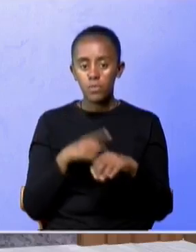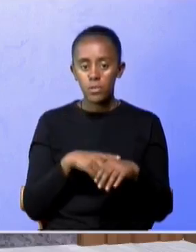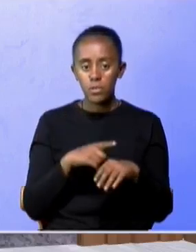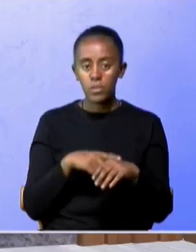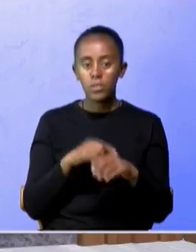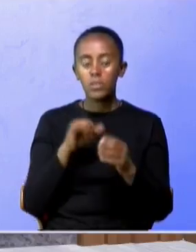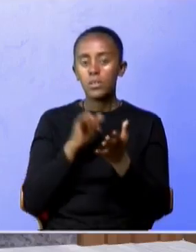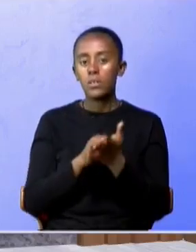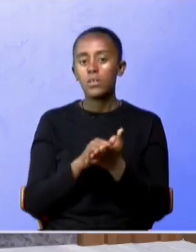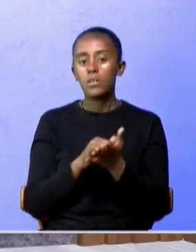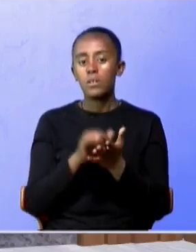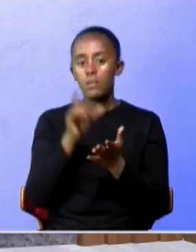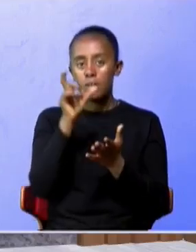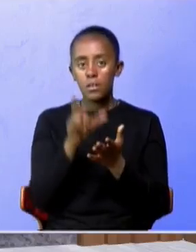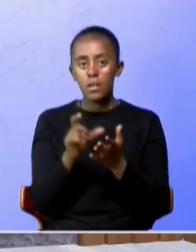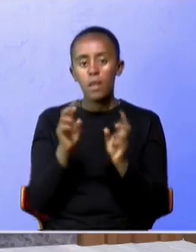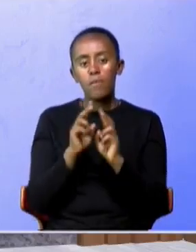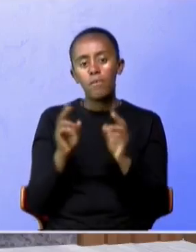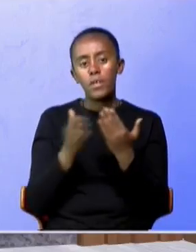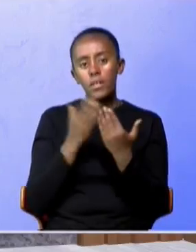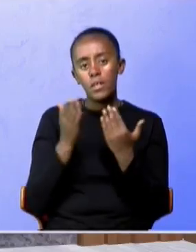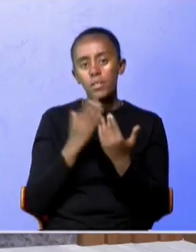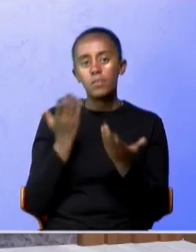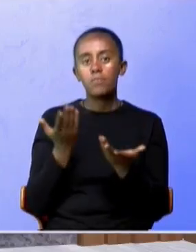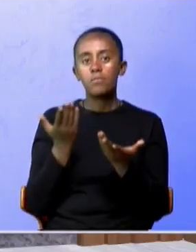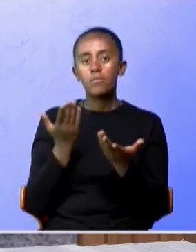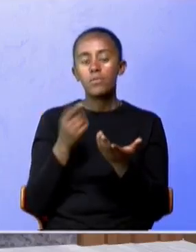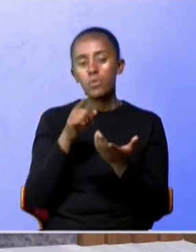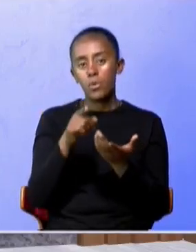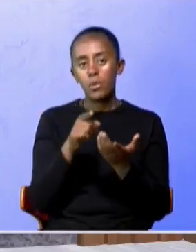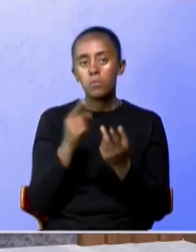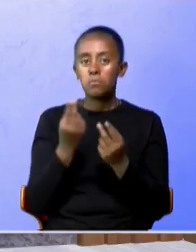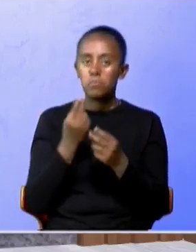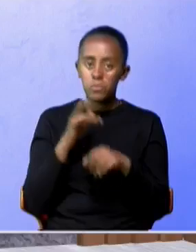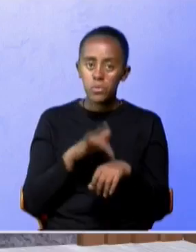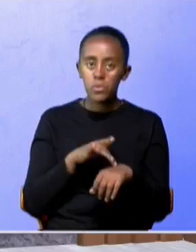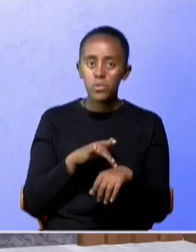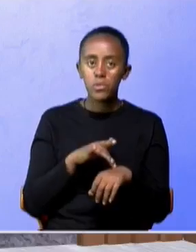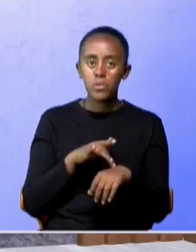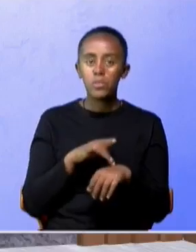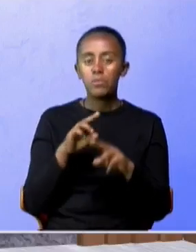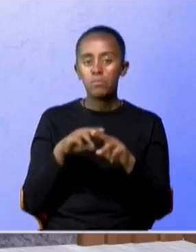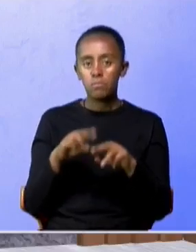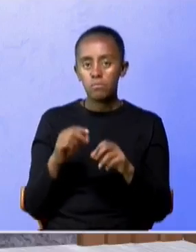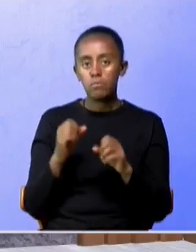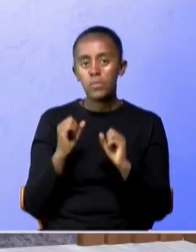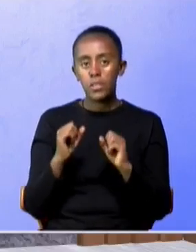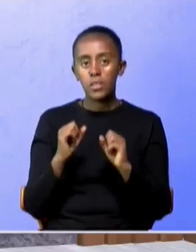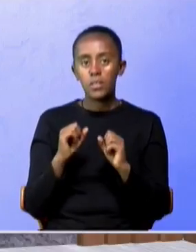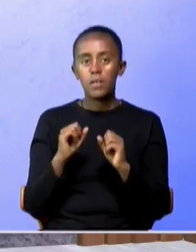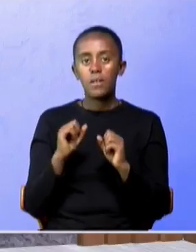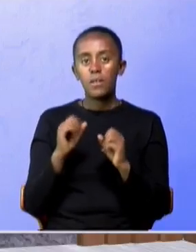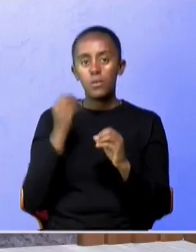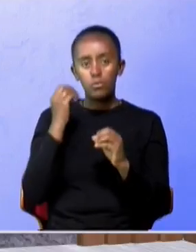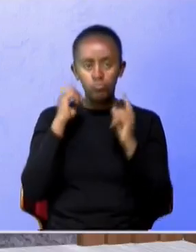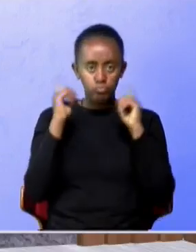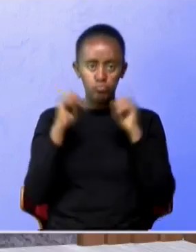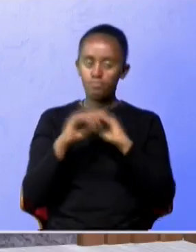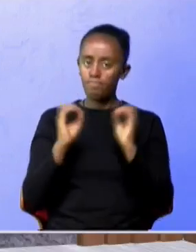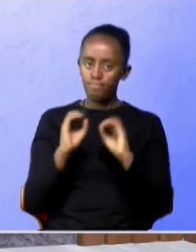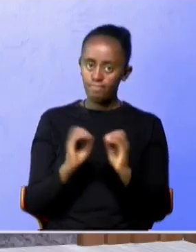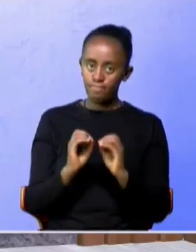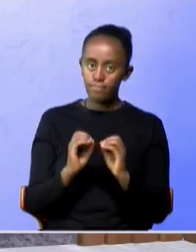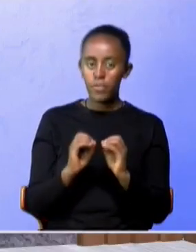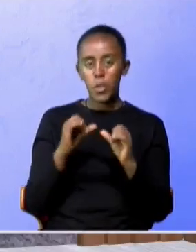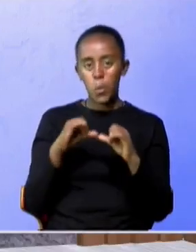So that is very easy patterns you can spot when you are using gerunds so that you don't get confused with